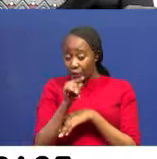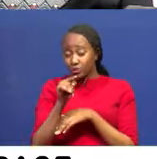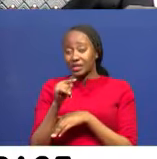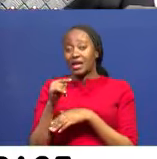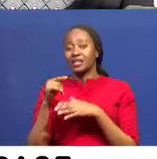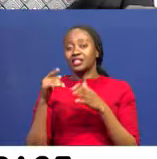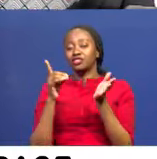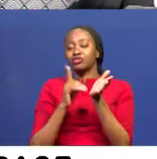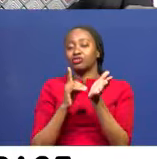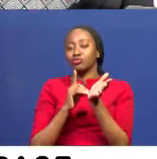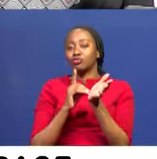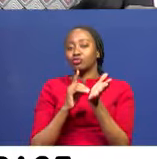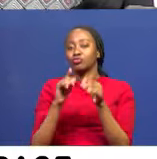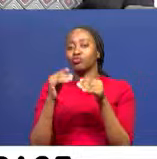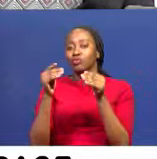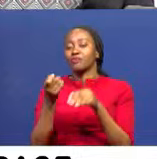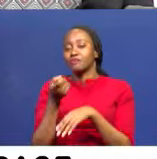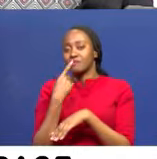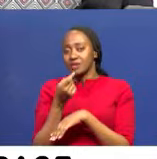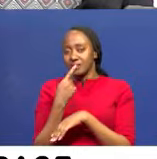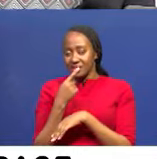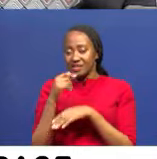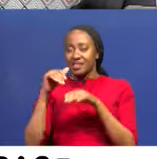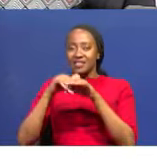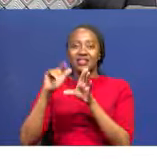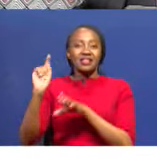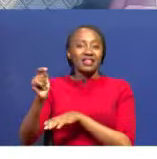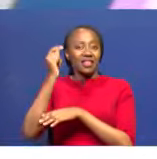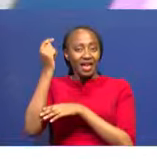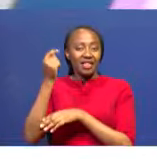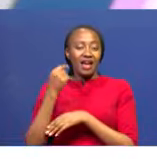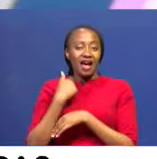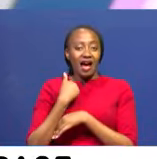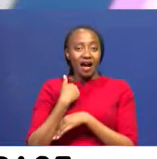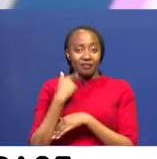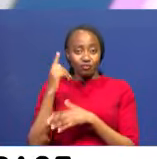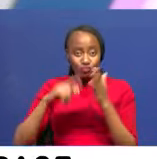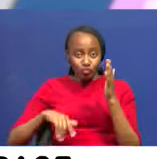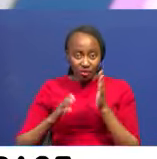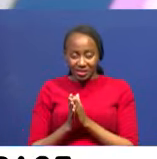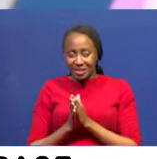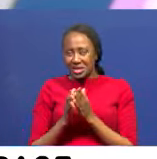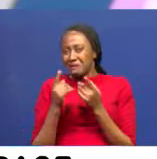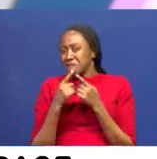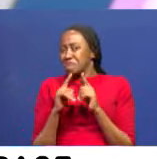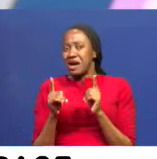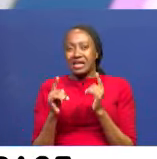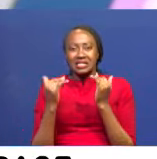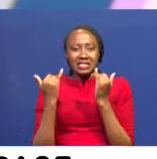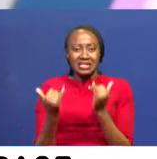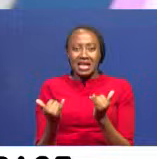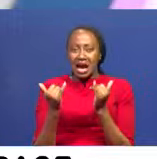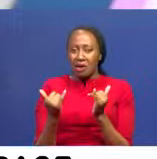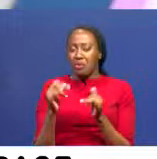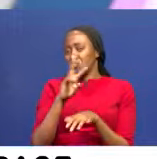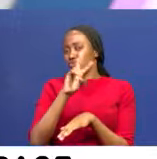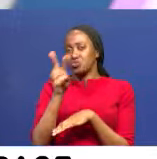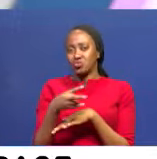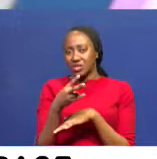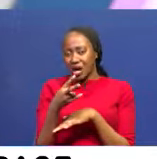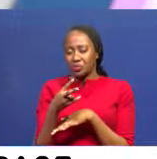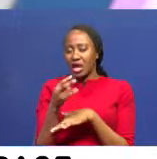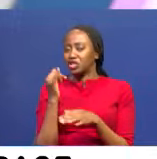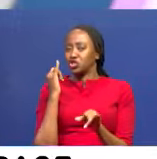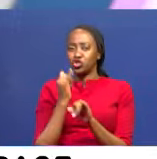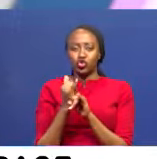over 5,400 pharmacists in Kenya. And unfortunately, about 2,000 of those are